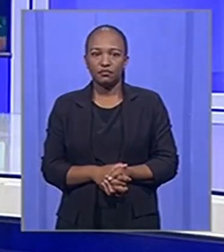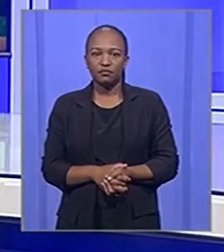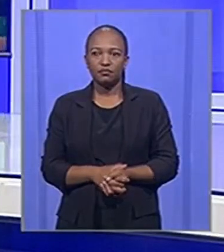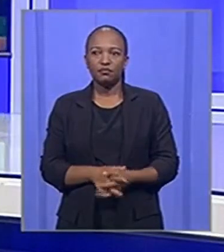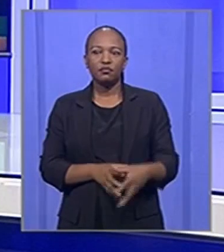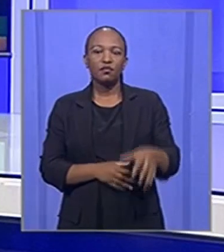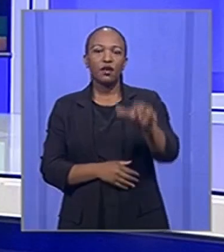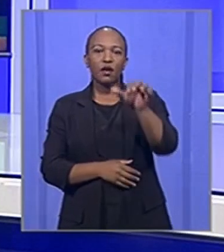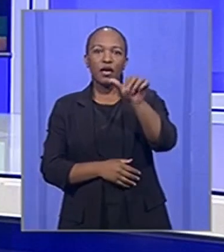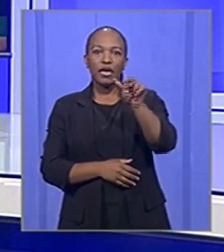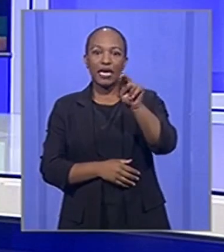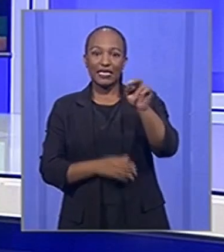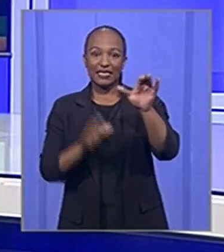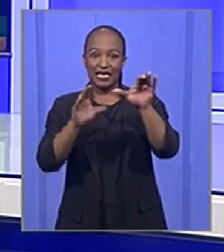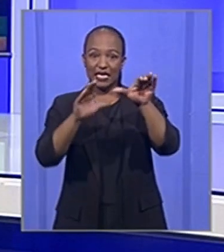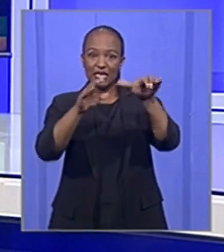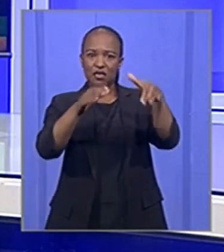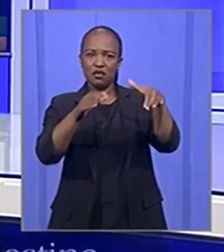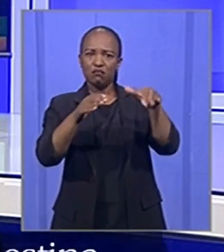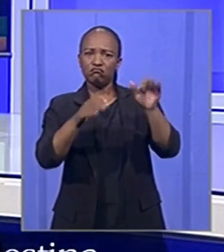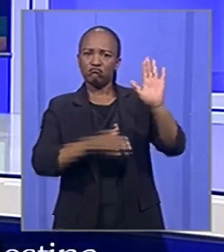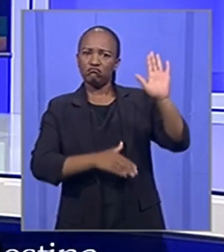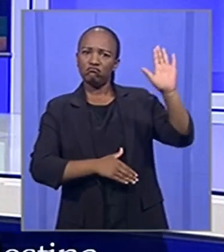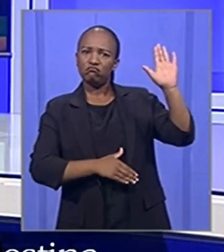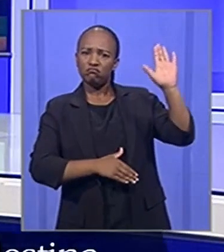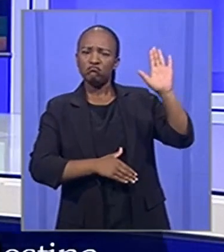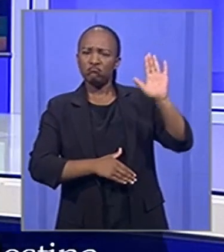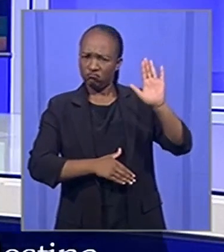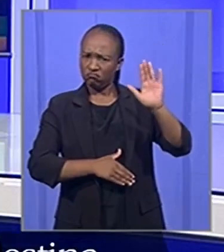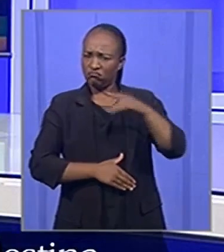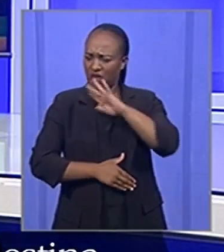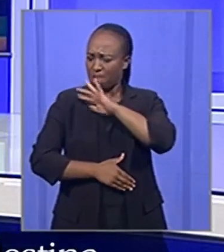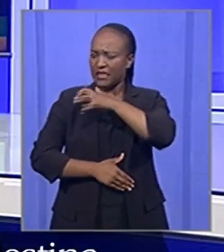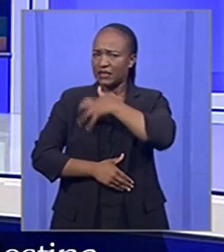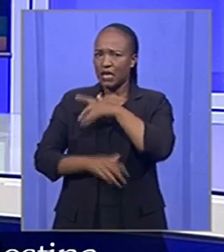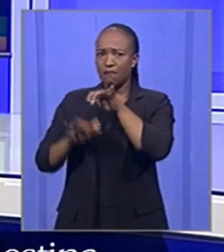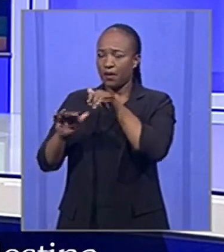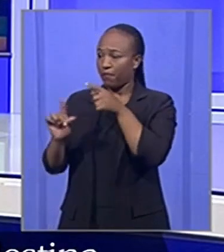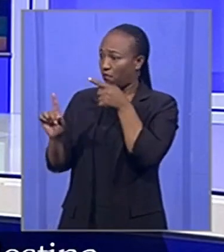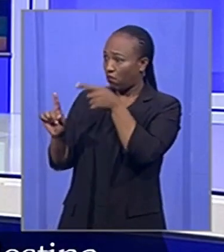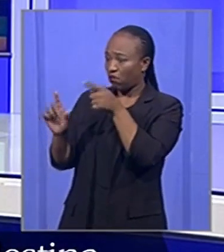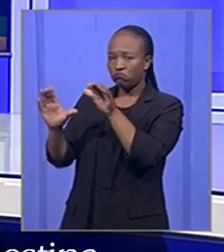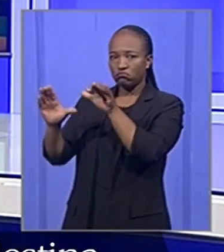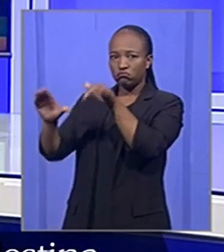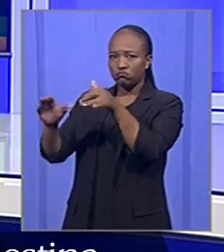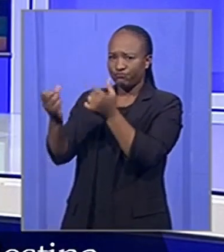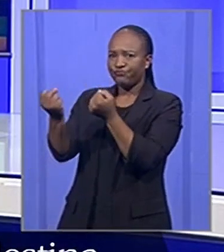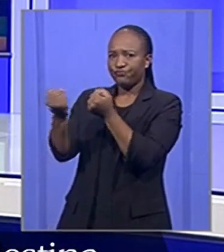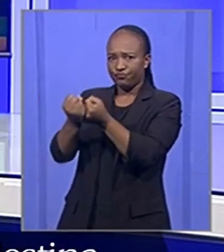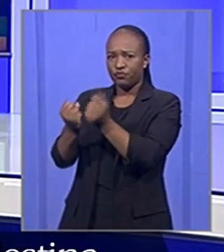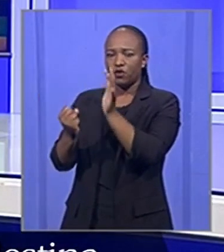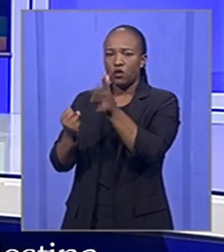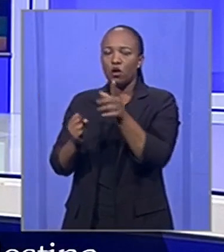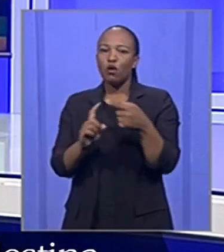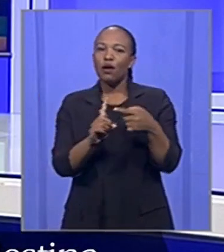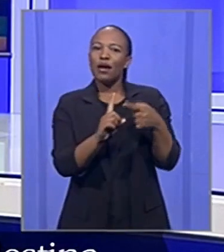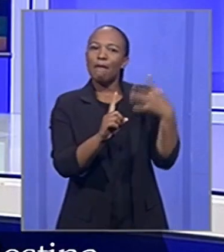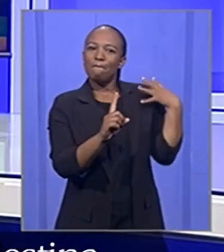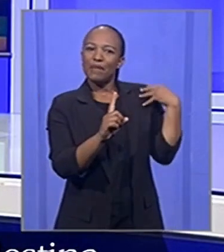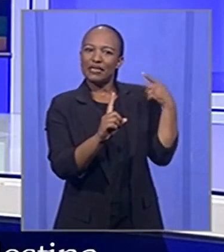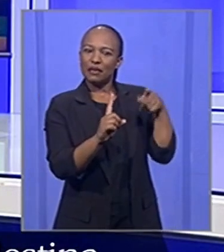ANC e kanne hore e tlo tswela pele ho sehetsa baahi ba Palestina sena se hlaelletse nakong eo mokga o neng